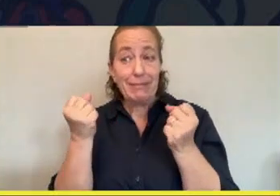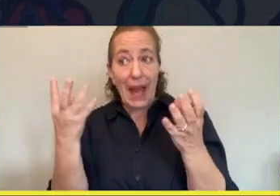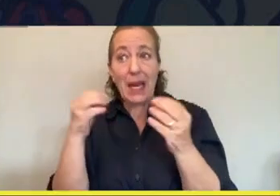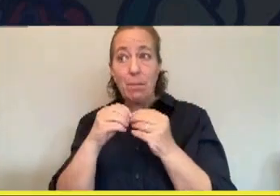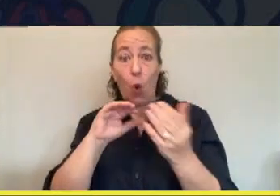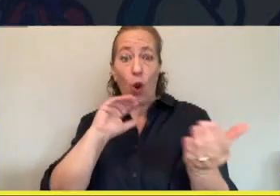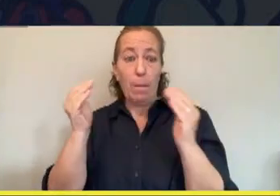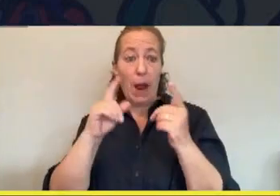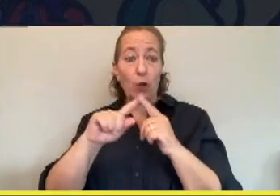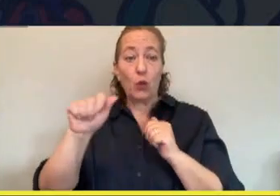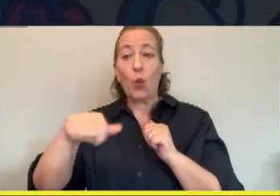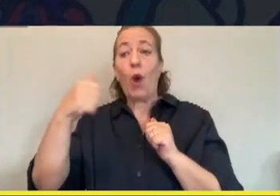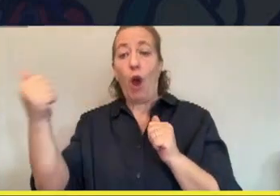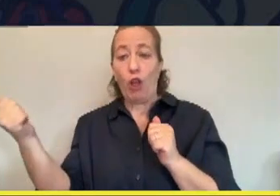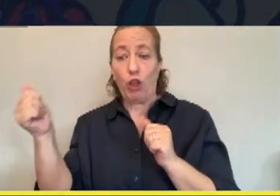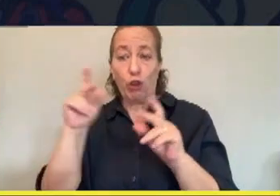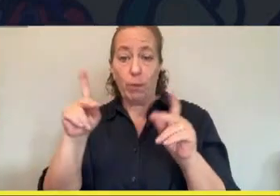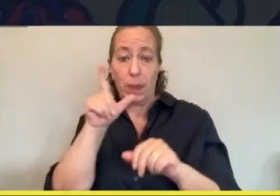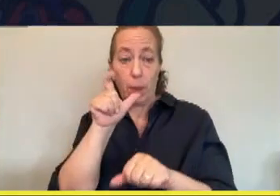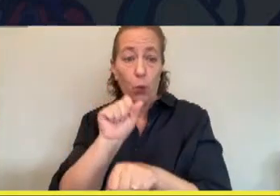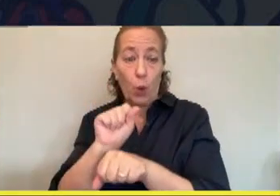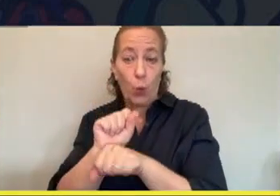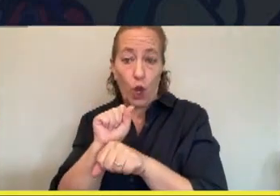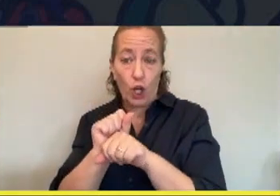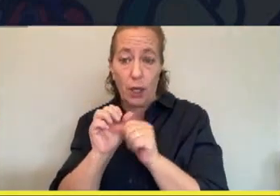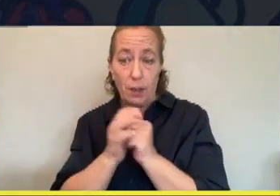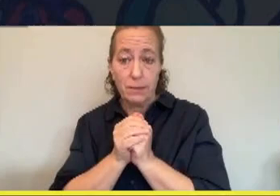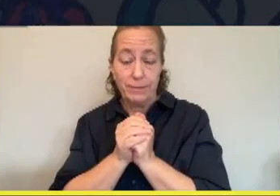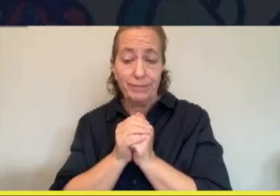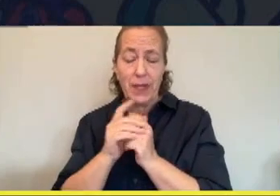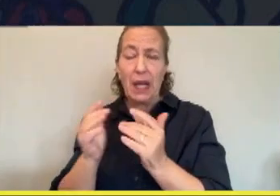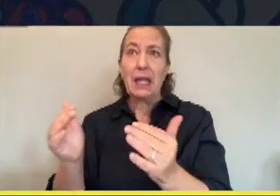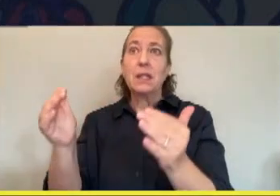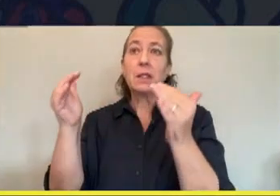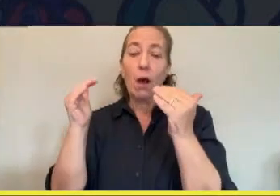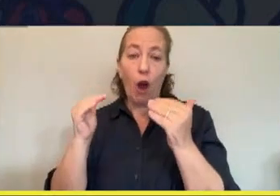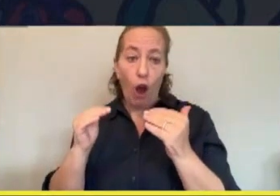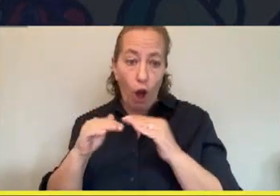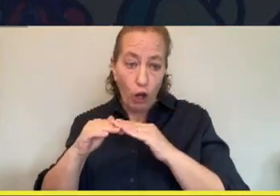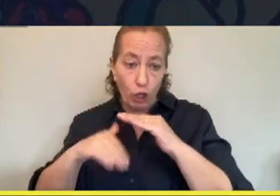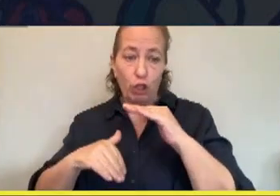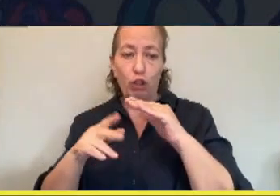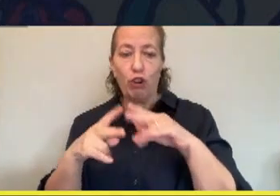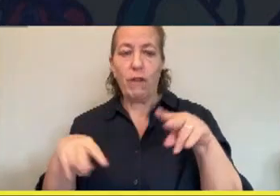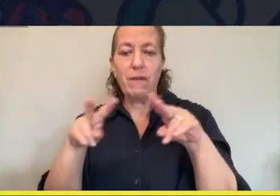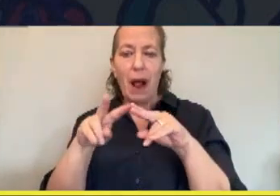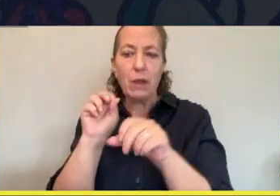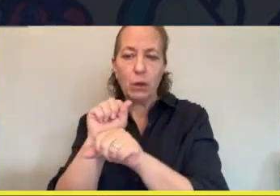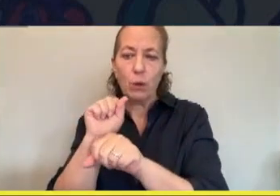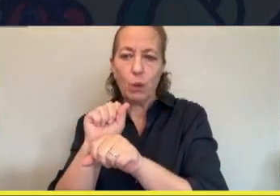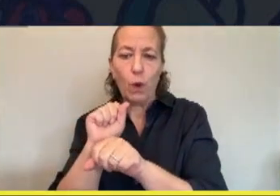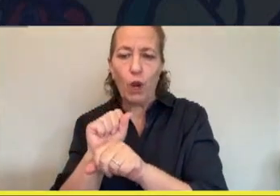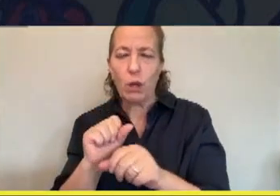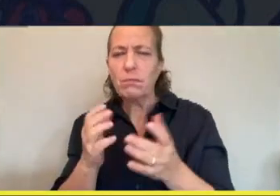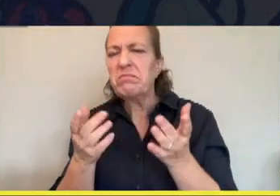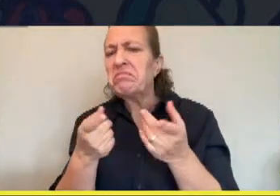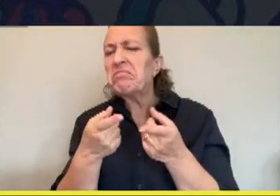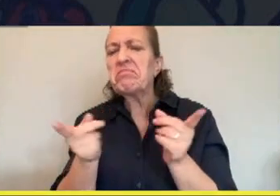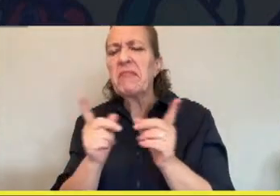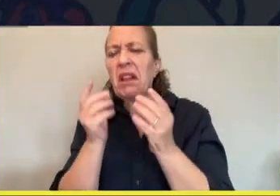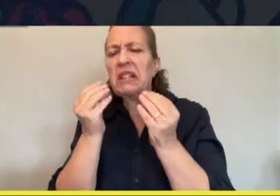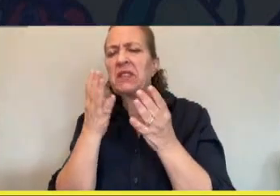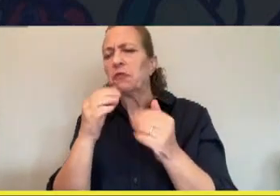of the workforce. It's undervalued work. None of this is new information. We have known this